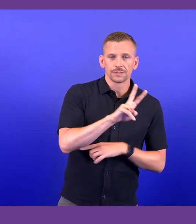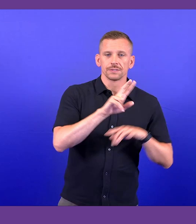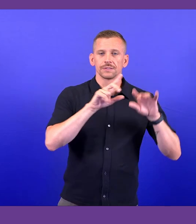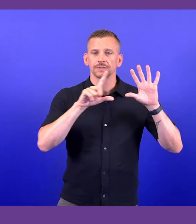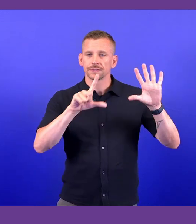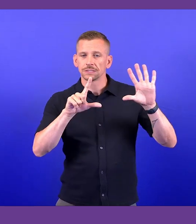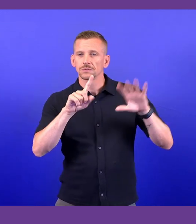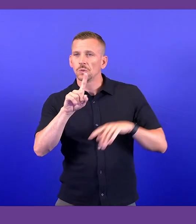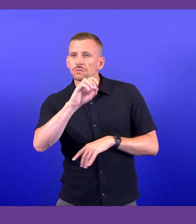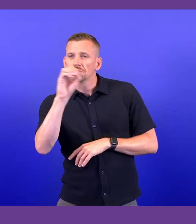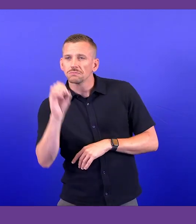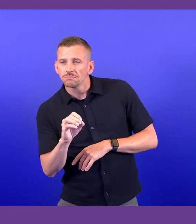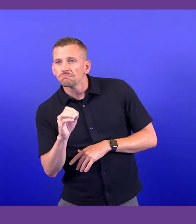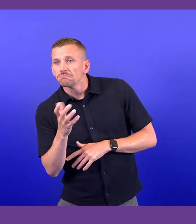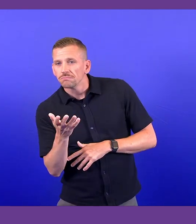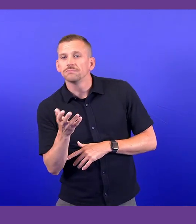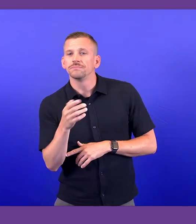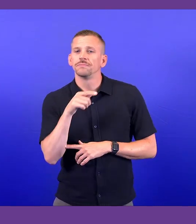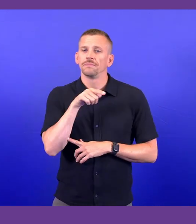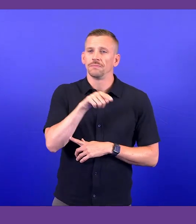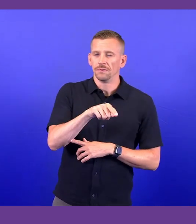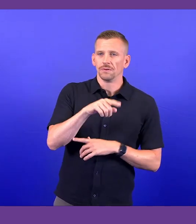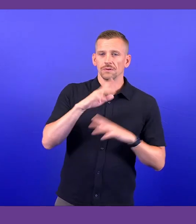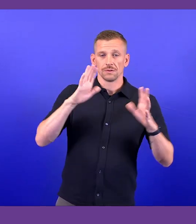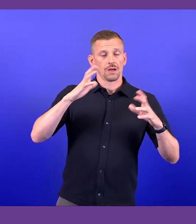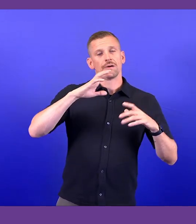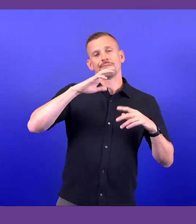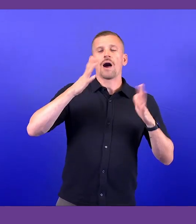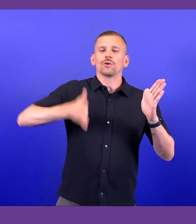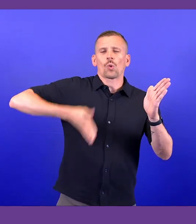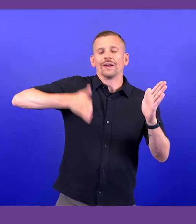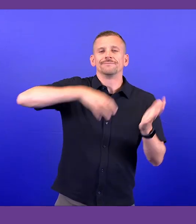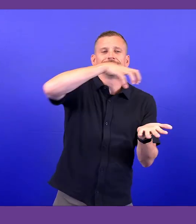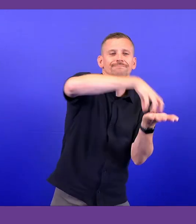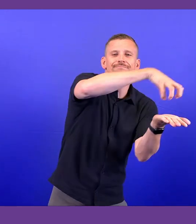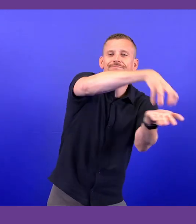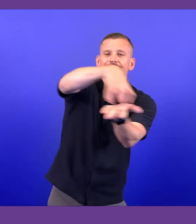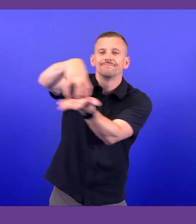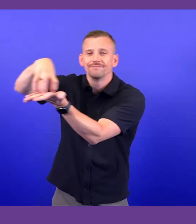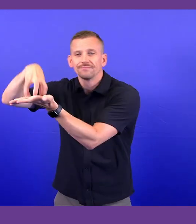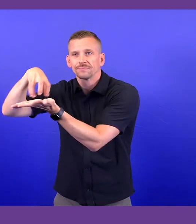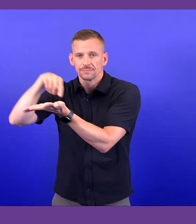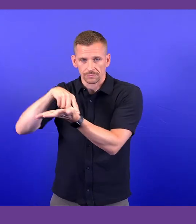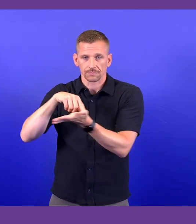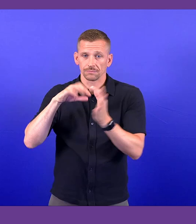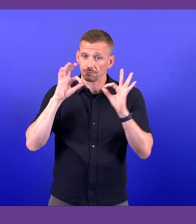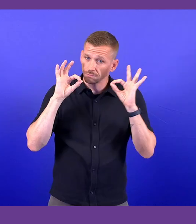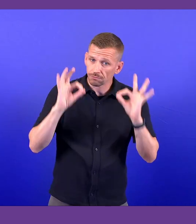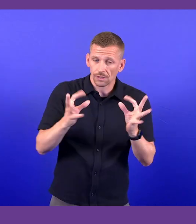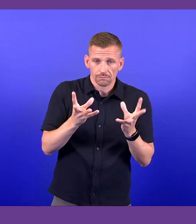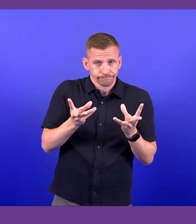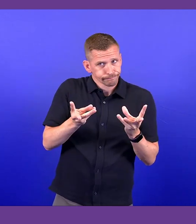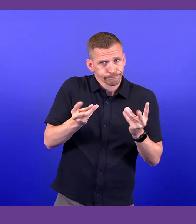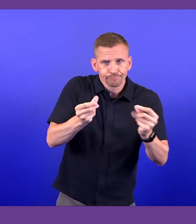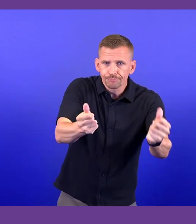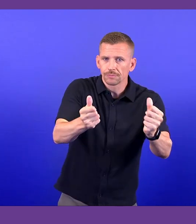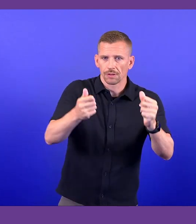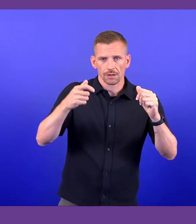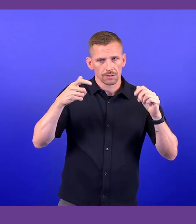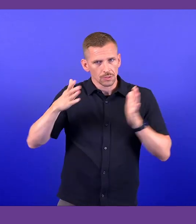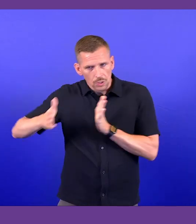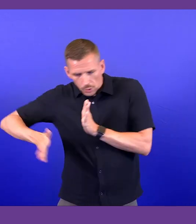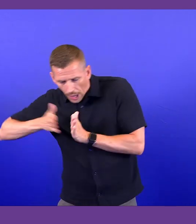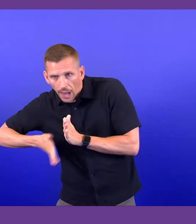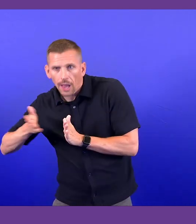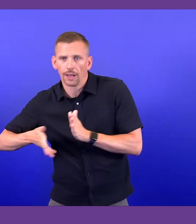of rules and the train and the train operations, the skills we need. Of course, we will talk about trainings. So it's more internal stuff,